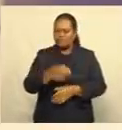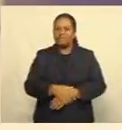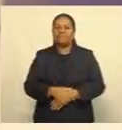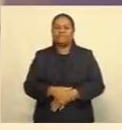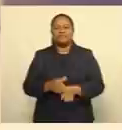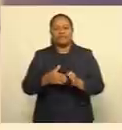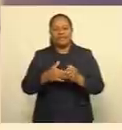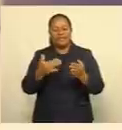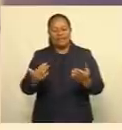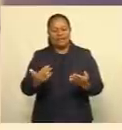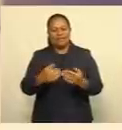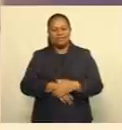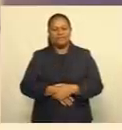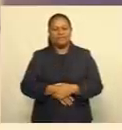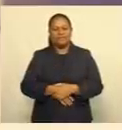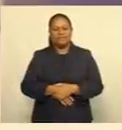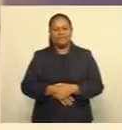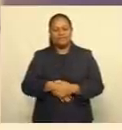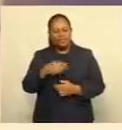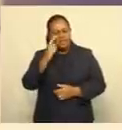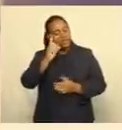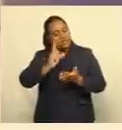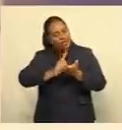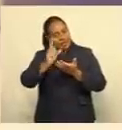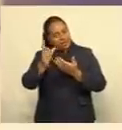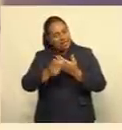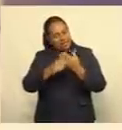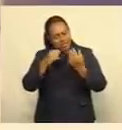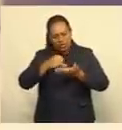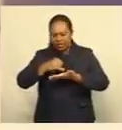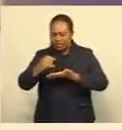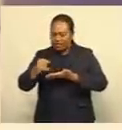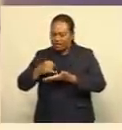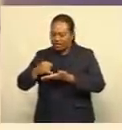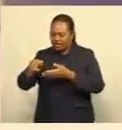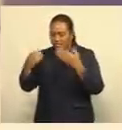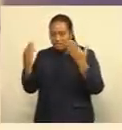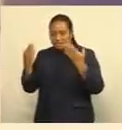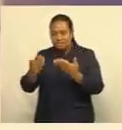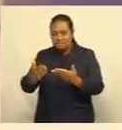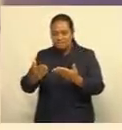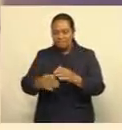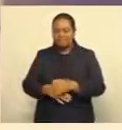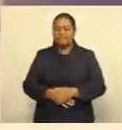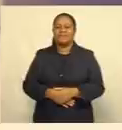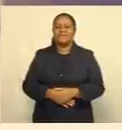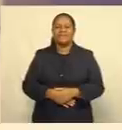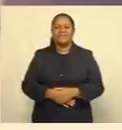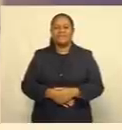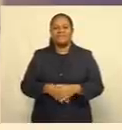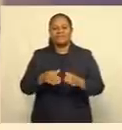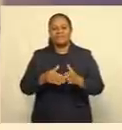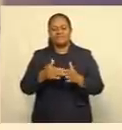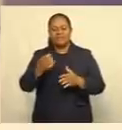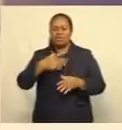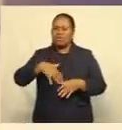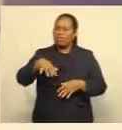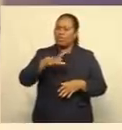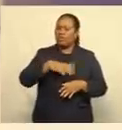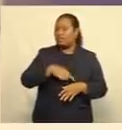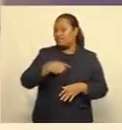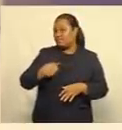Looking forward, a light calendar requires investors to keep their eyes on risk catalysts. Among them, US, China,